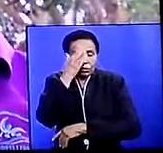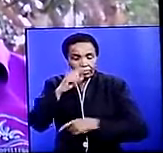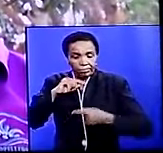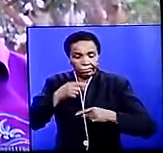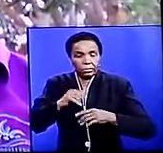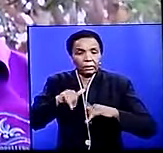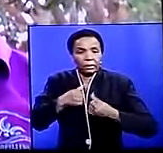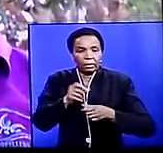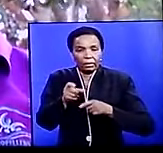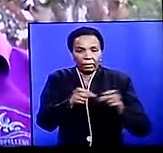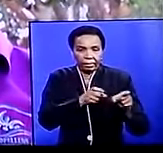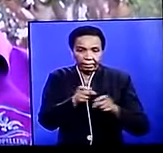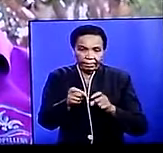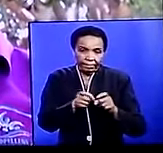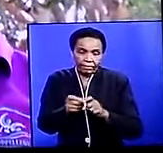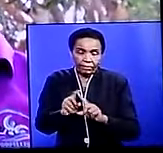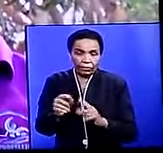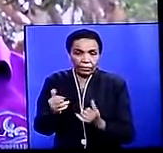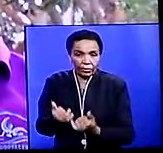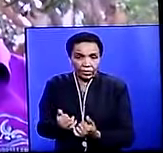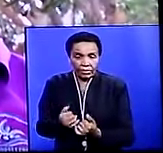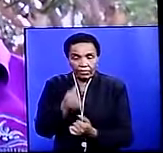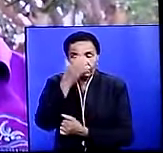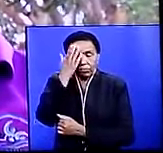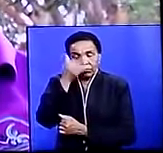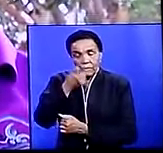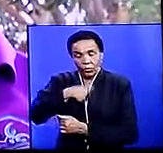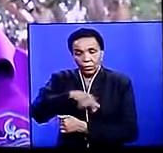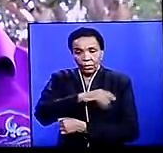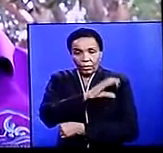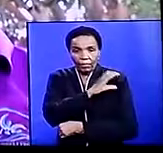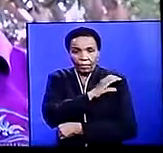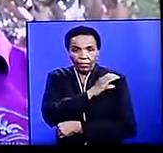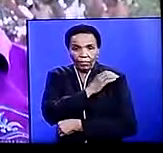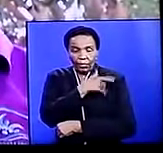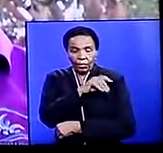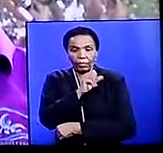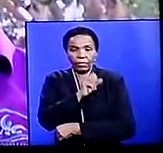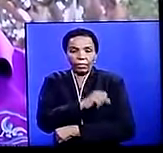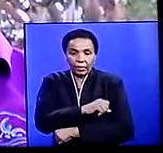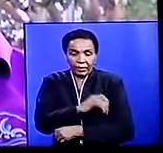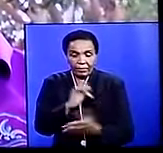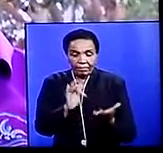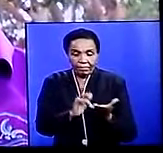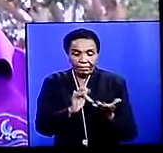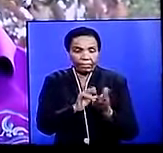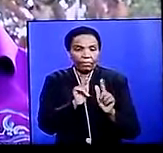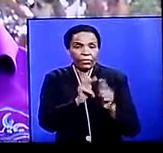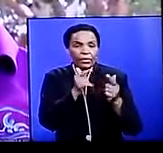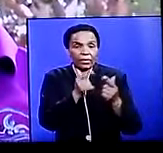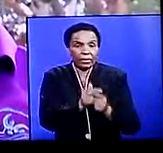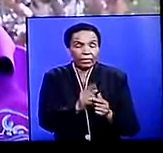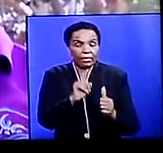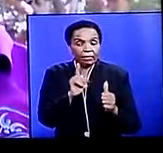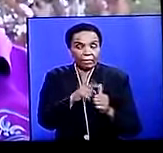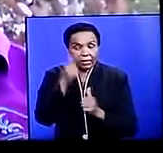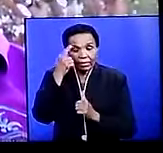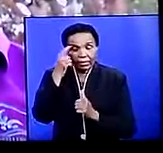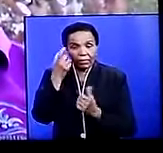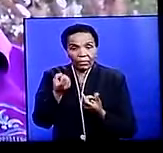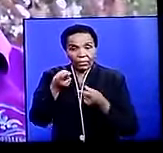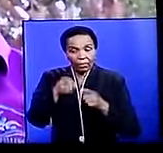to manage injuries. And more so that as coaches, we are the technical team. We are the first